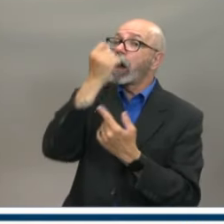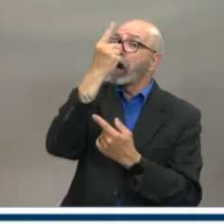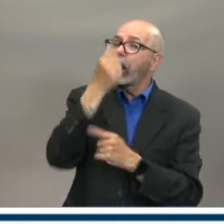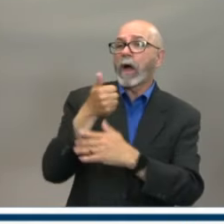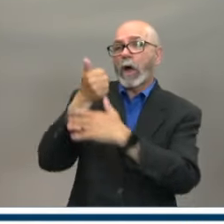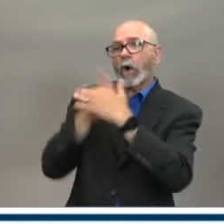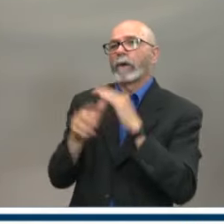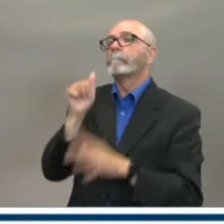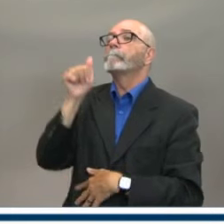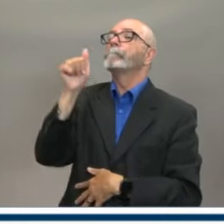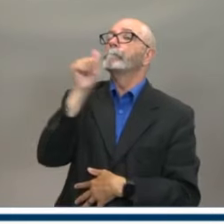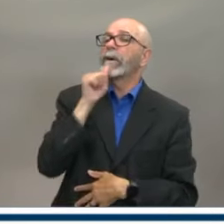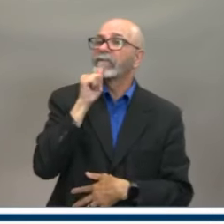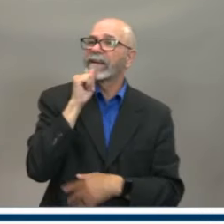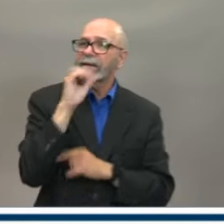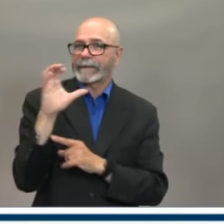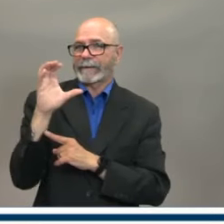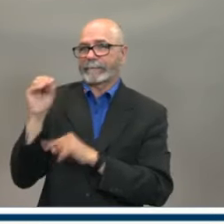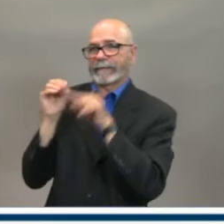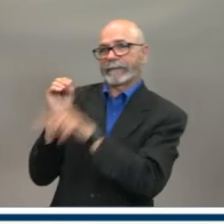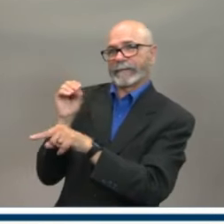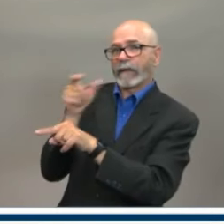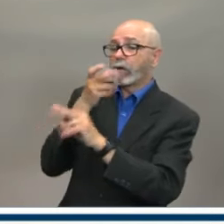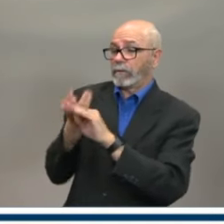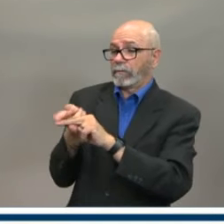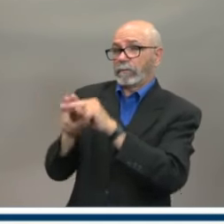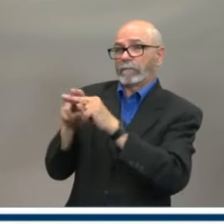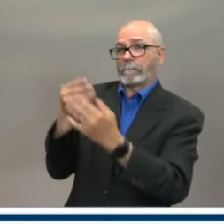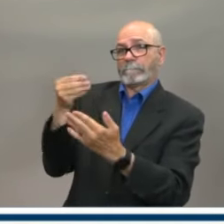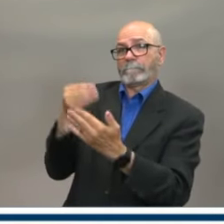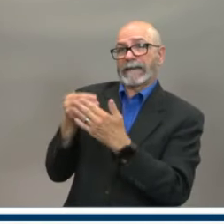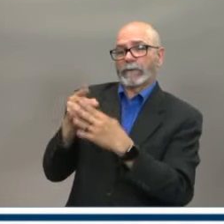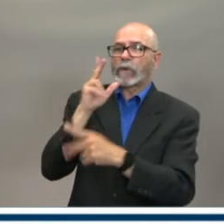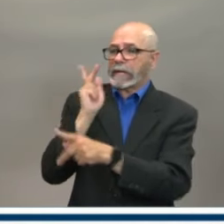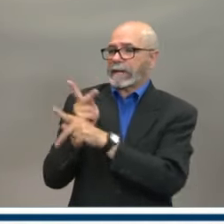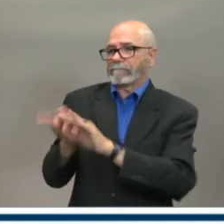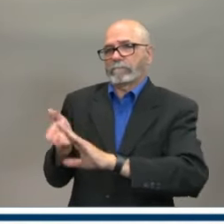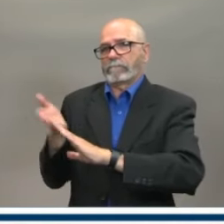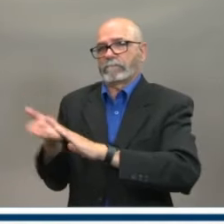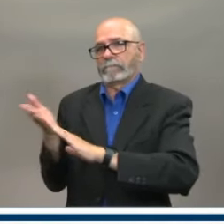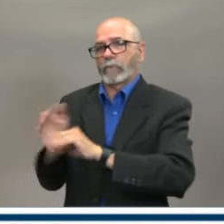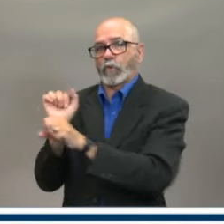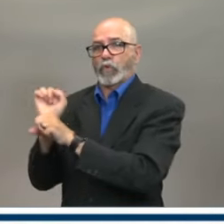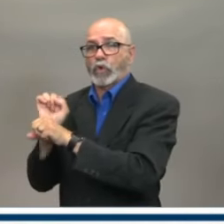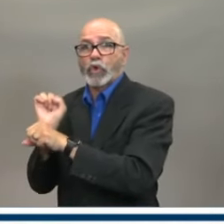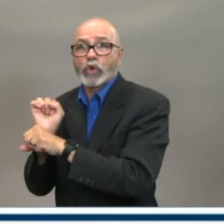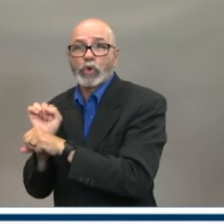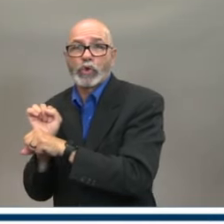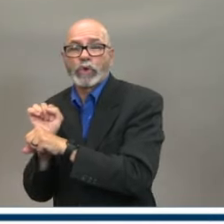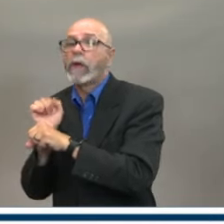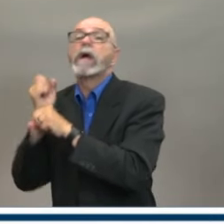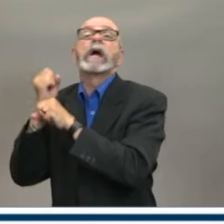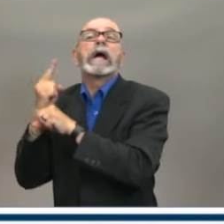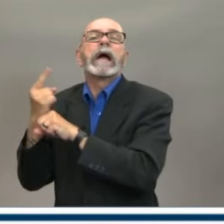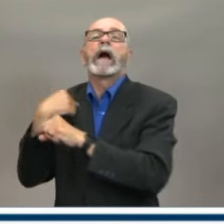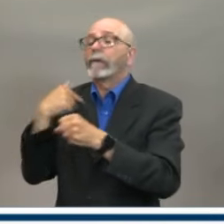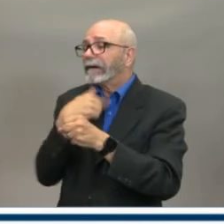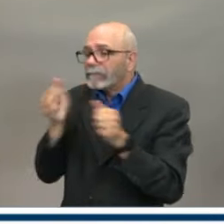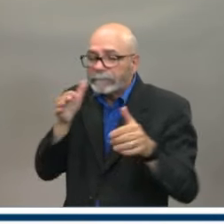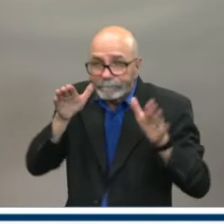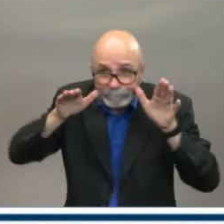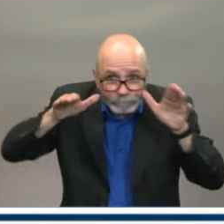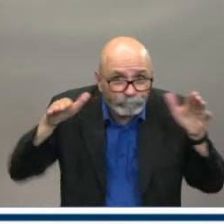people employed. I think the reality of it is what we're looking for, and what we have focused on, is how do we best support businesses